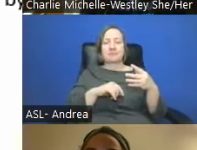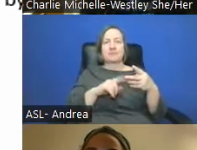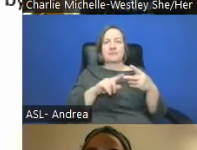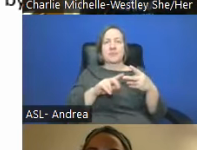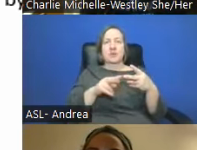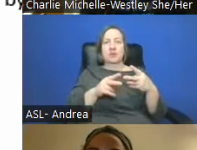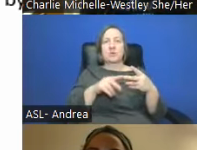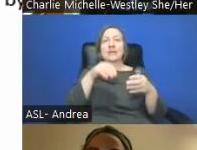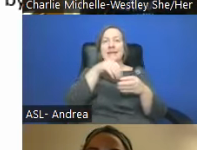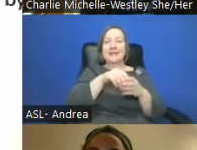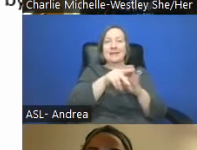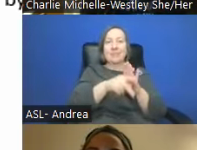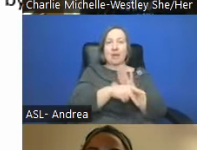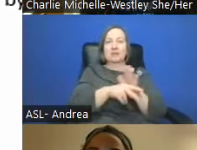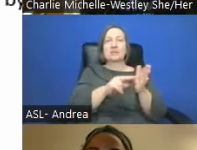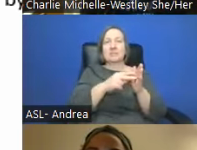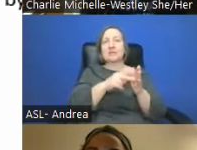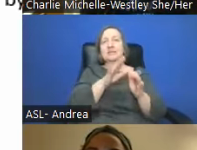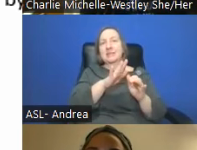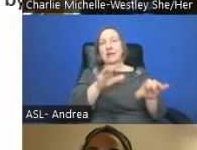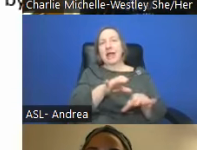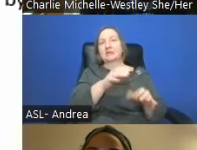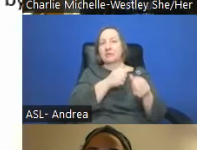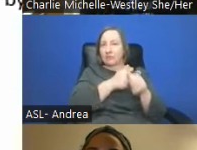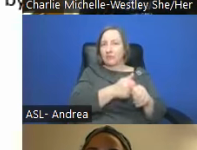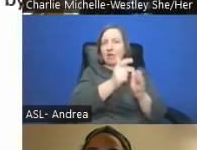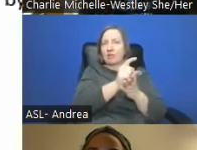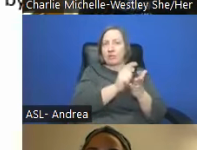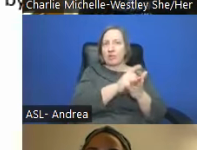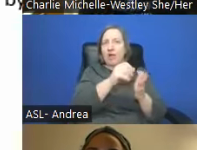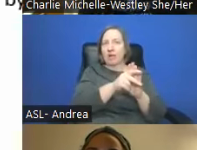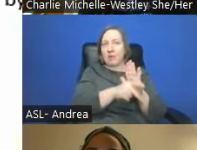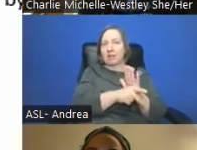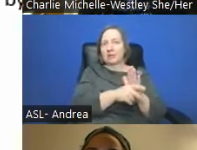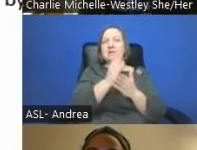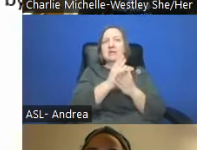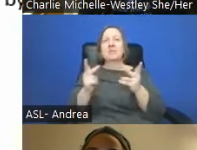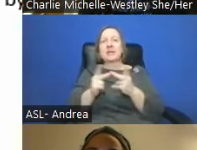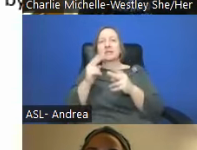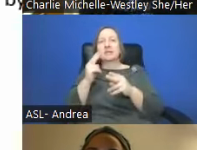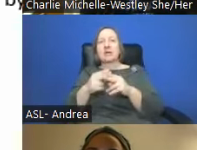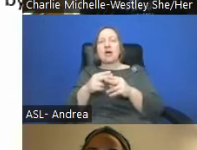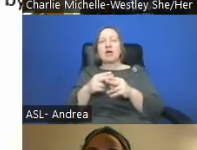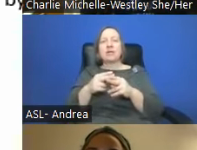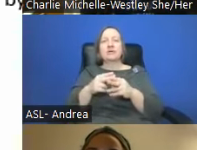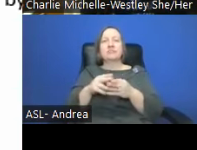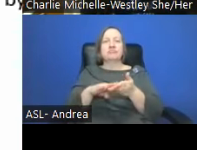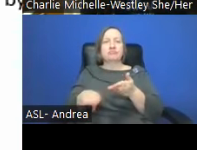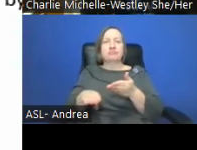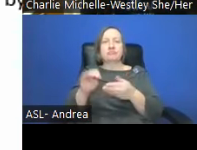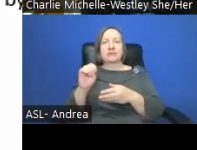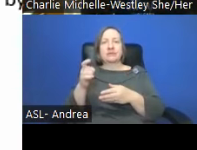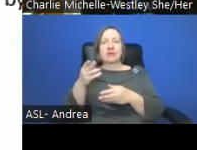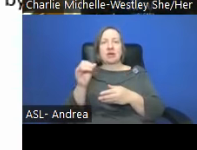2, in policy, meaning the officer's actions were within the law and policy. In some jurisdictions, this is known as exonerated.